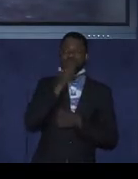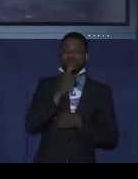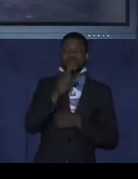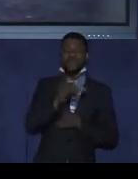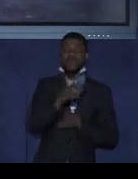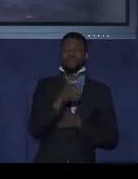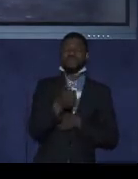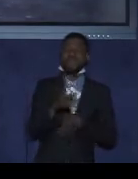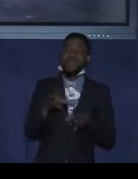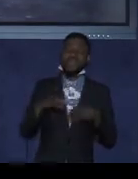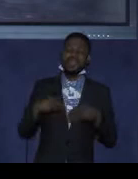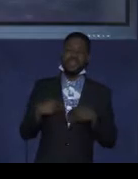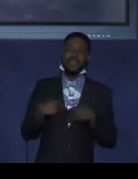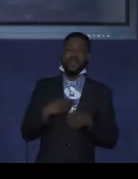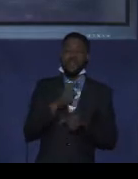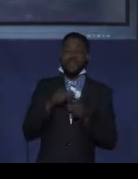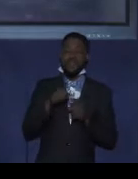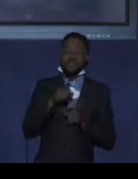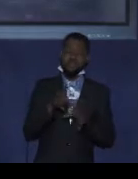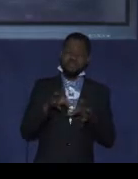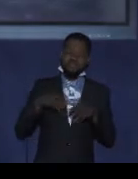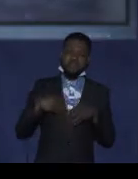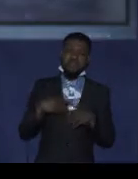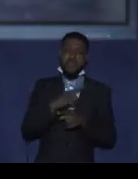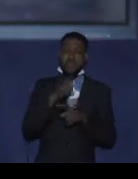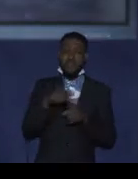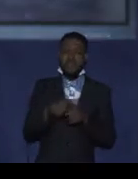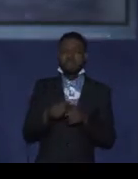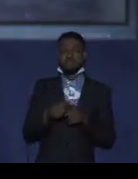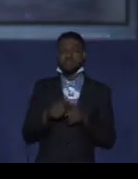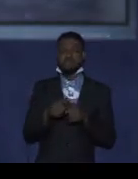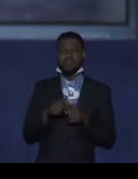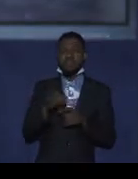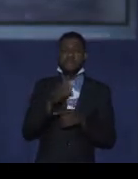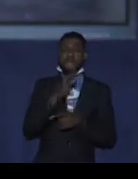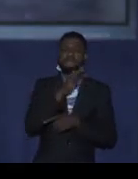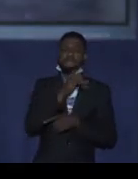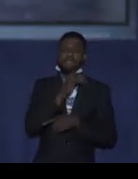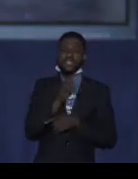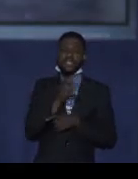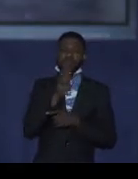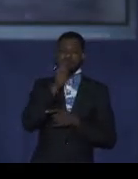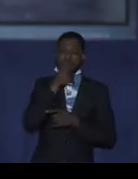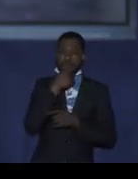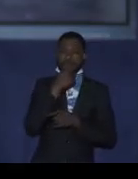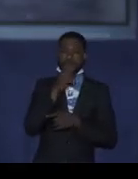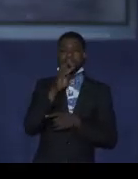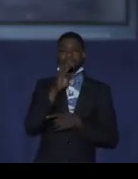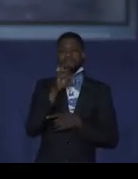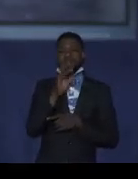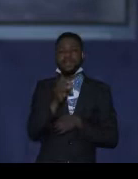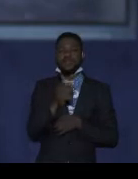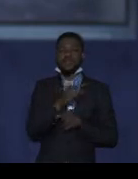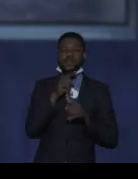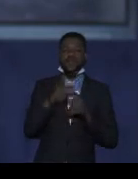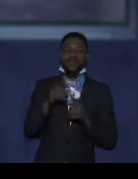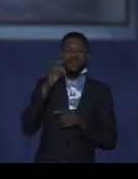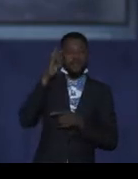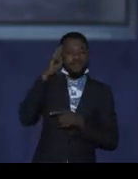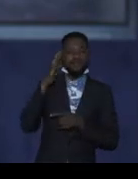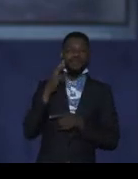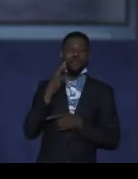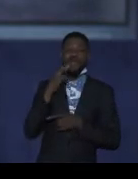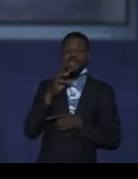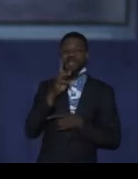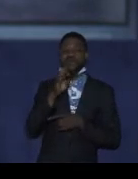tolerate one another. When Bisi tolerates Bayo, when Rufai tolerates Wale,